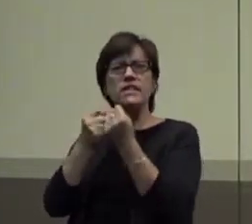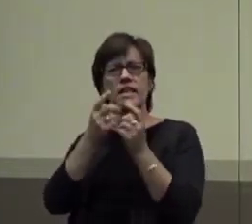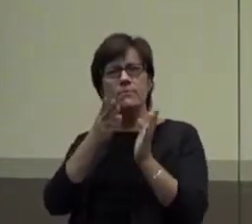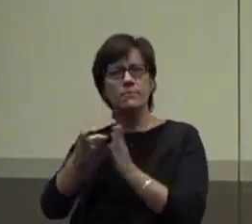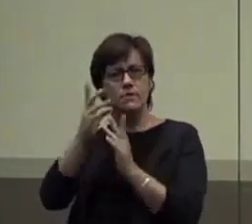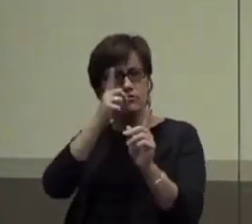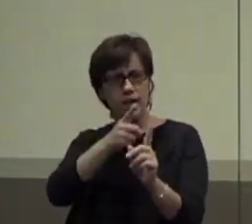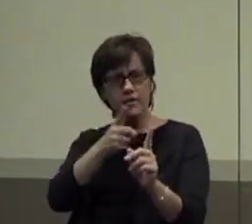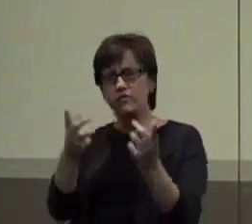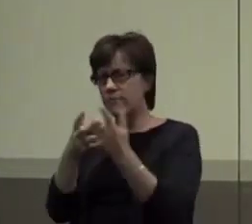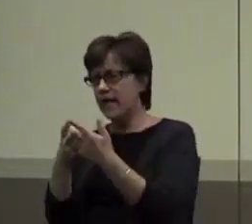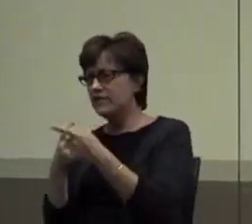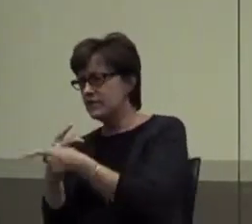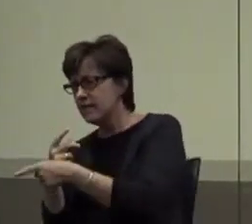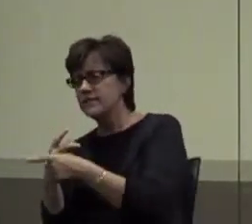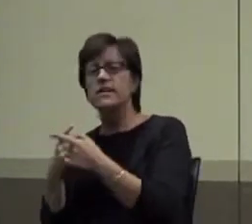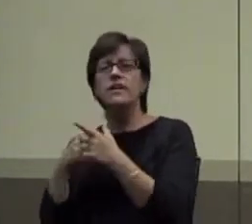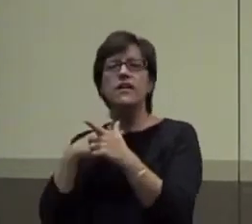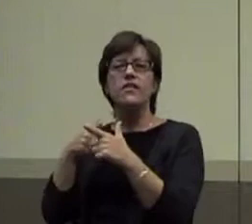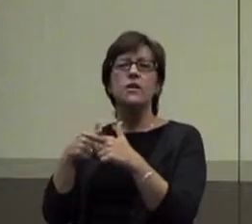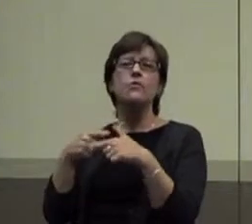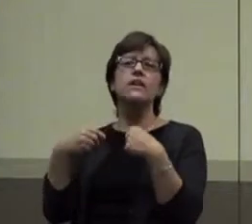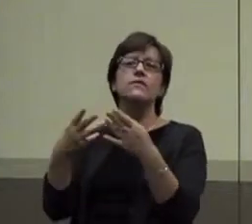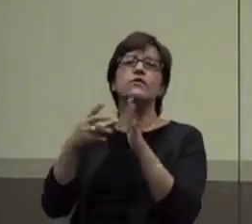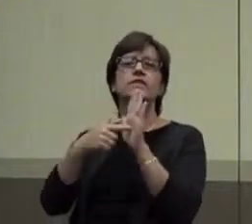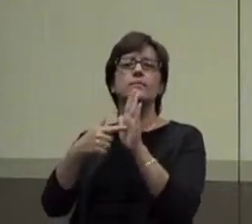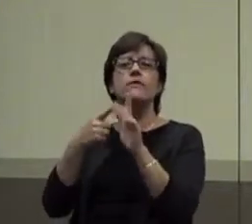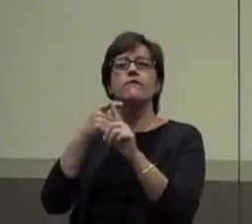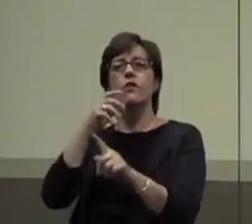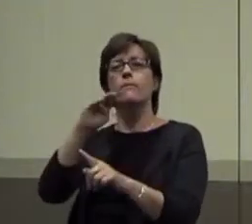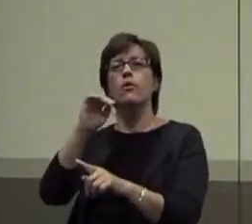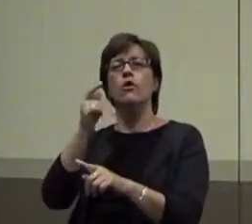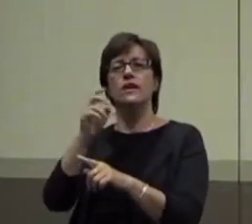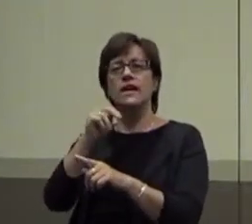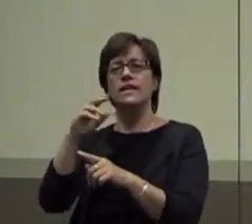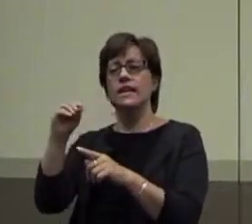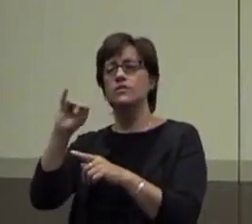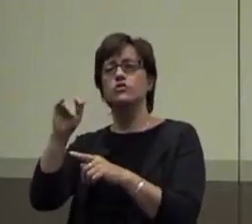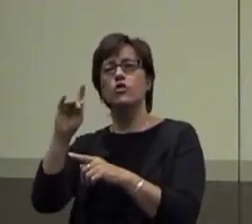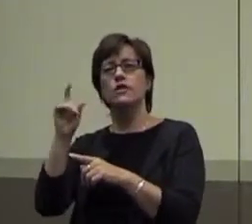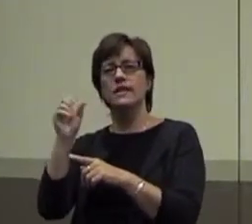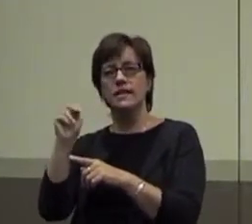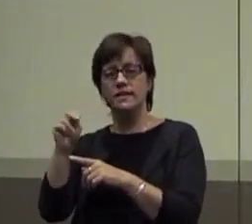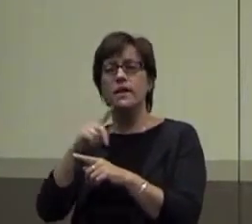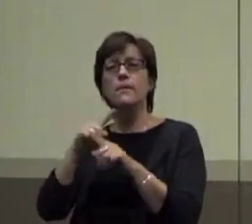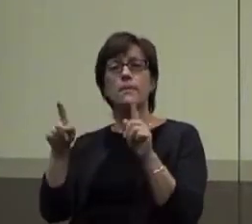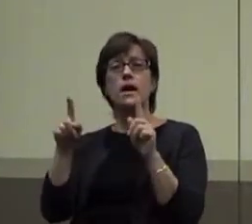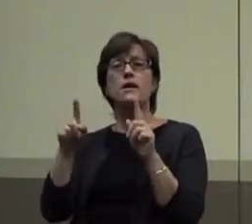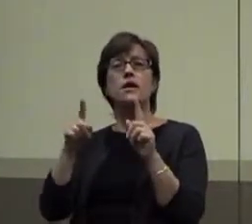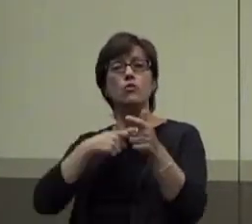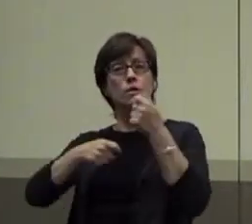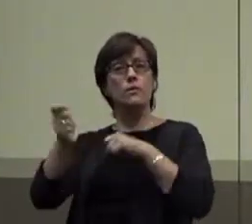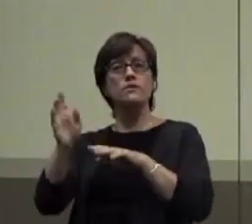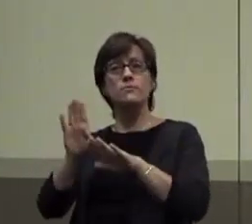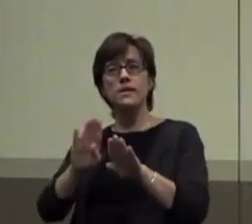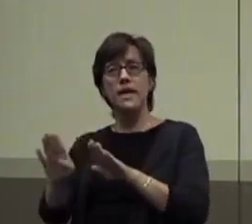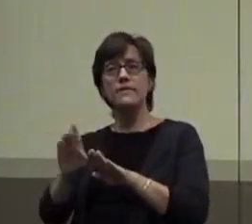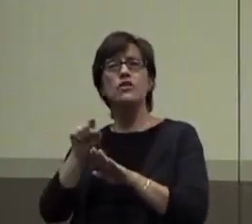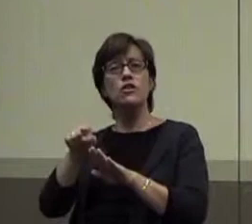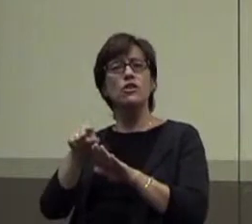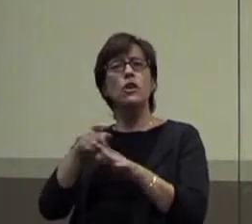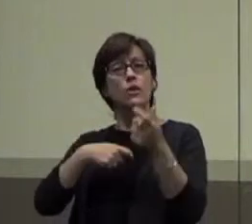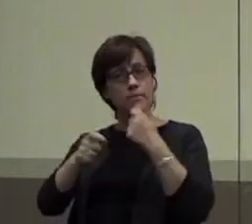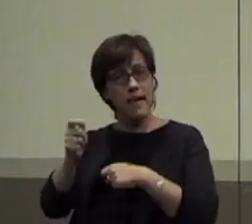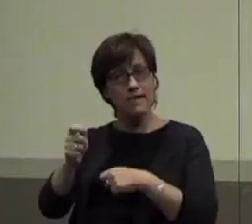this. And of course, we'll do the examples for Morgan and Jordan. But a replacement behavior is an appropriate replacement behavior that serves the